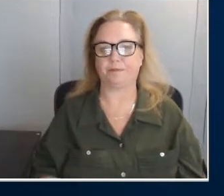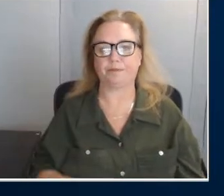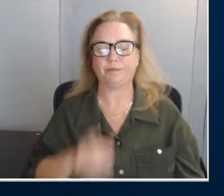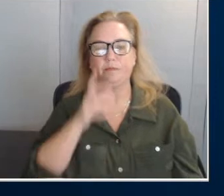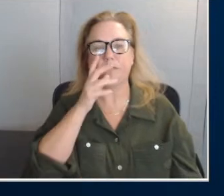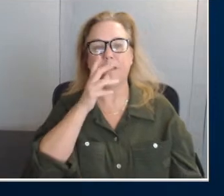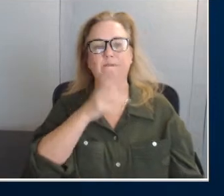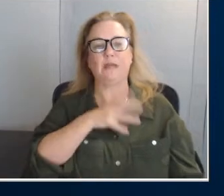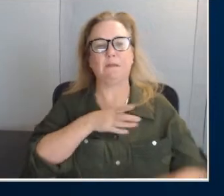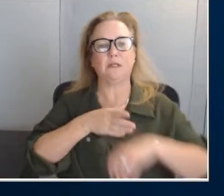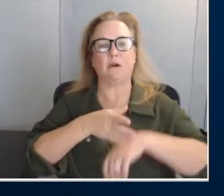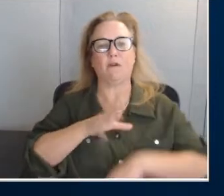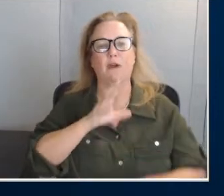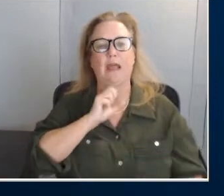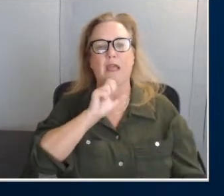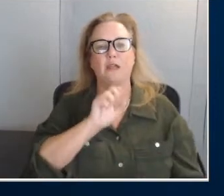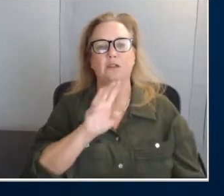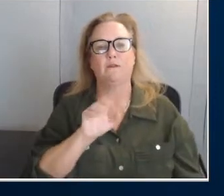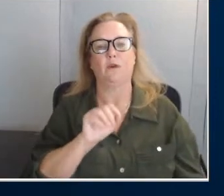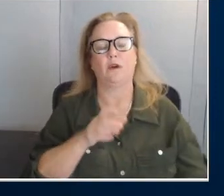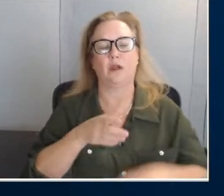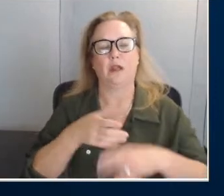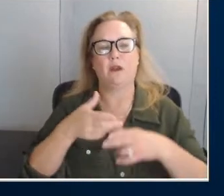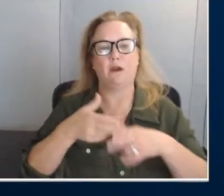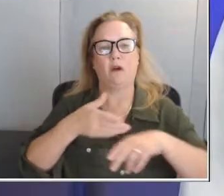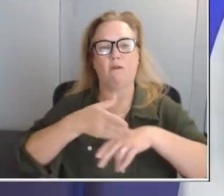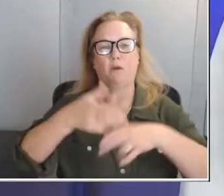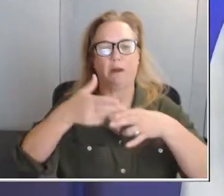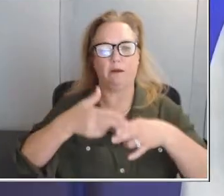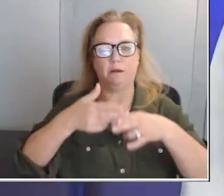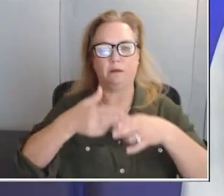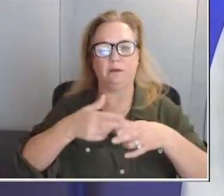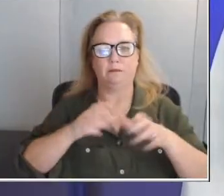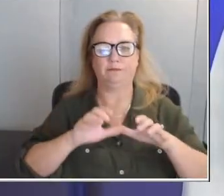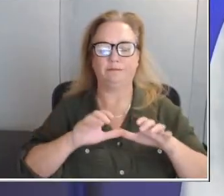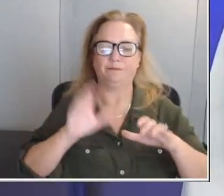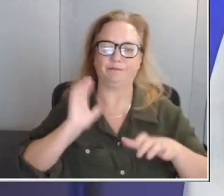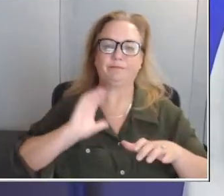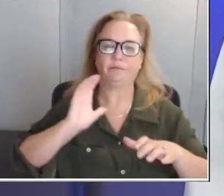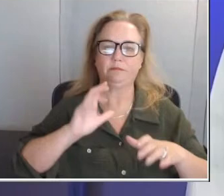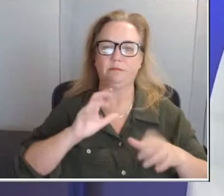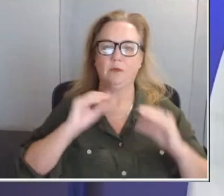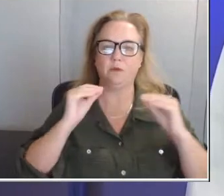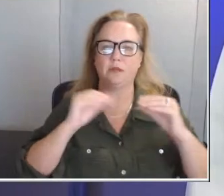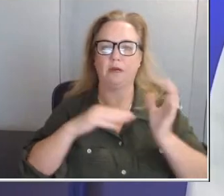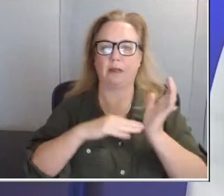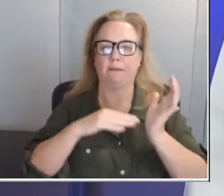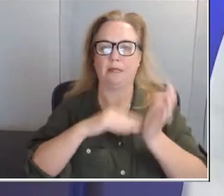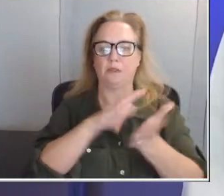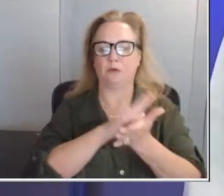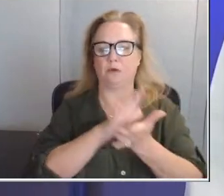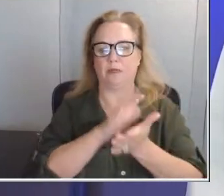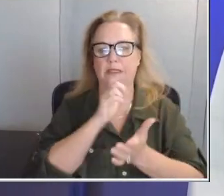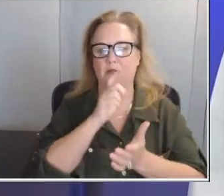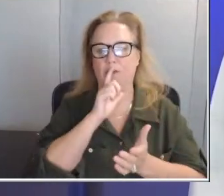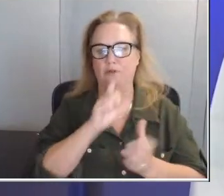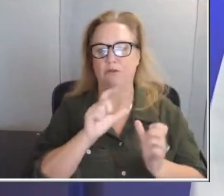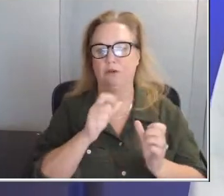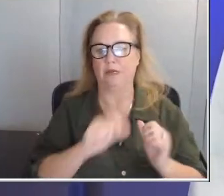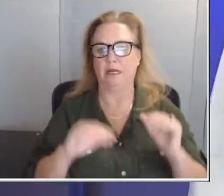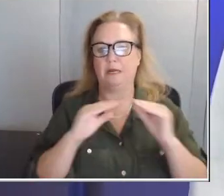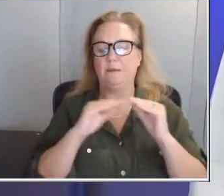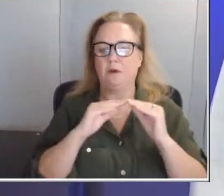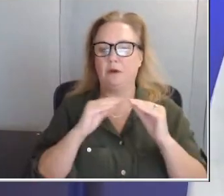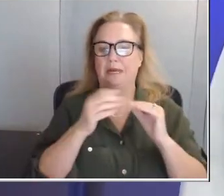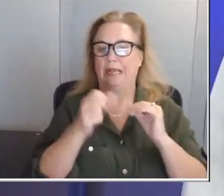females over 40 and overweight? Yeah, so that was kind of a classic thing that we were taught in med school. That really doesn't hold true anymore. Okay. Anyone can